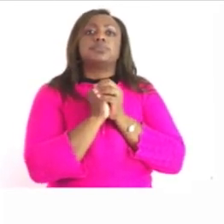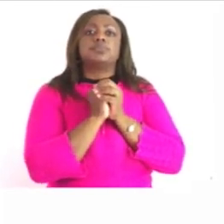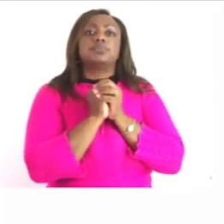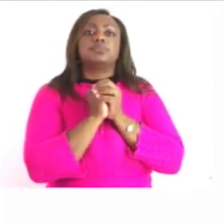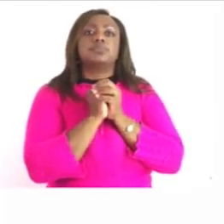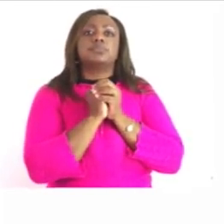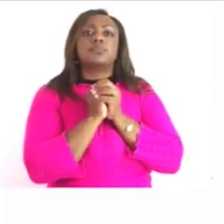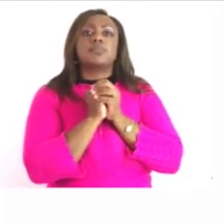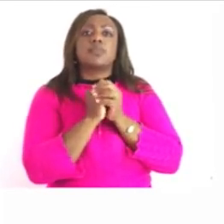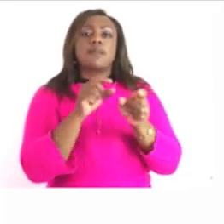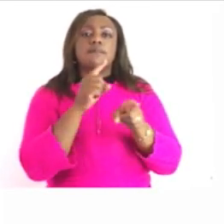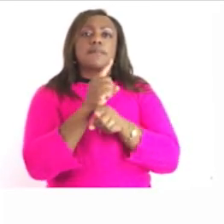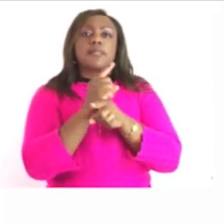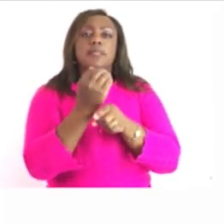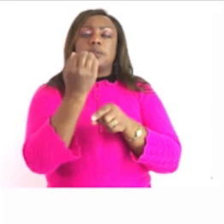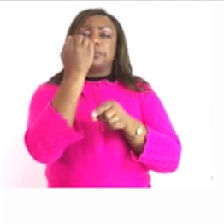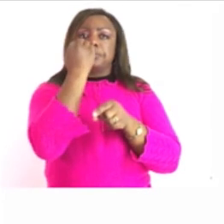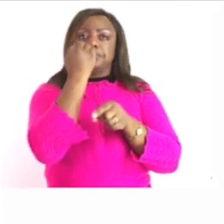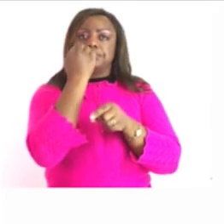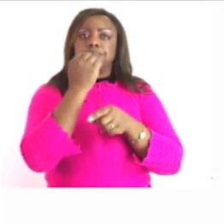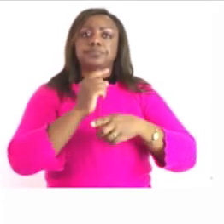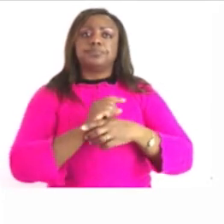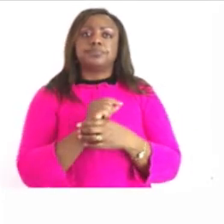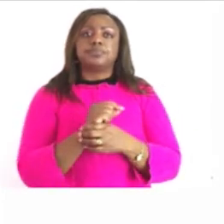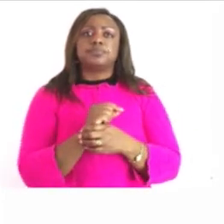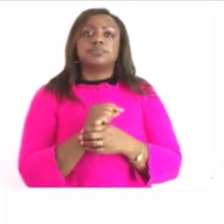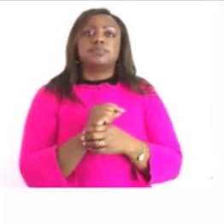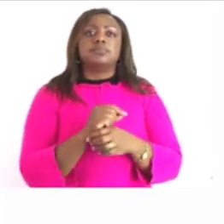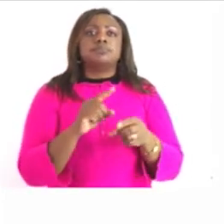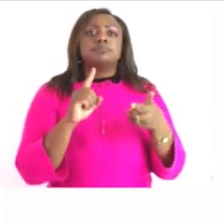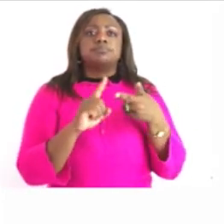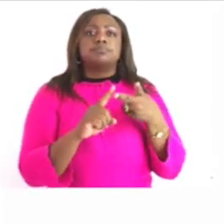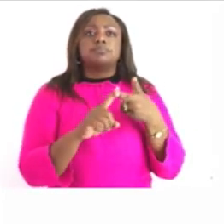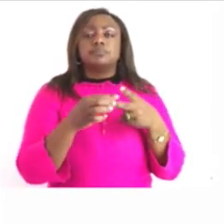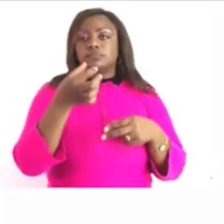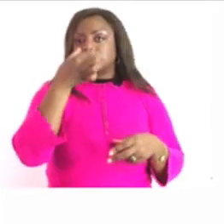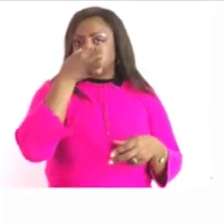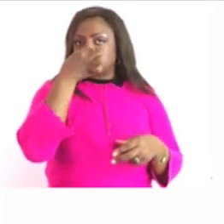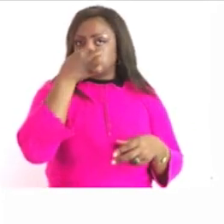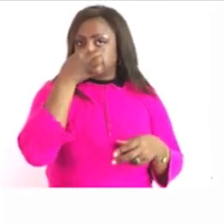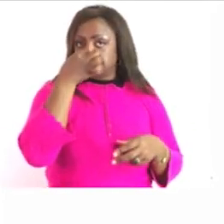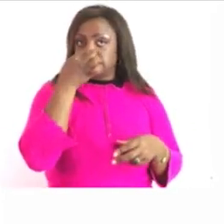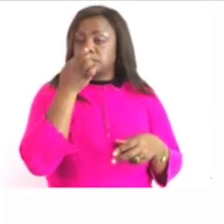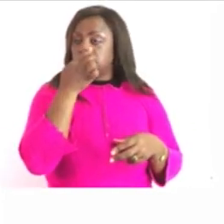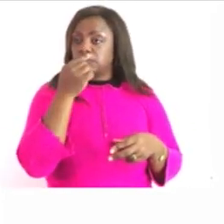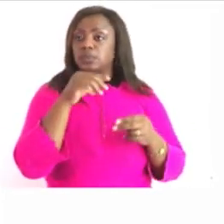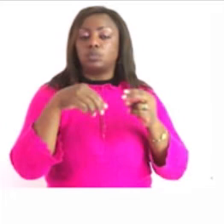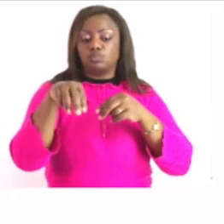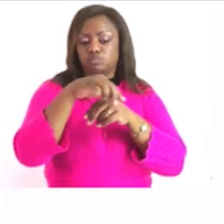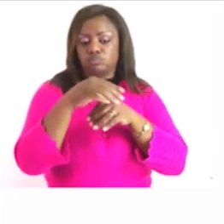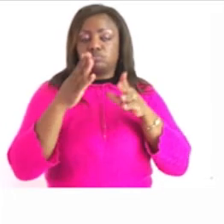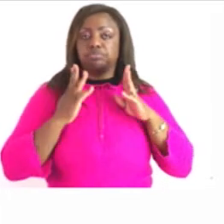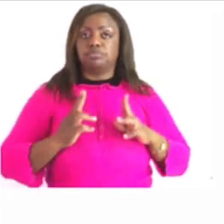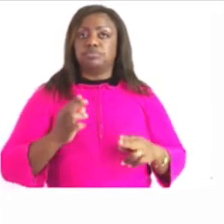cavity is the one that you feel blocked when you're having flu. The second part is the nose. The nose is outside of our body. It's